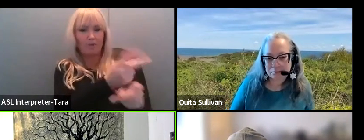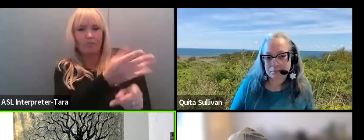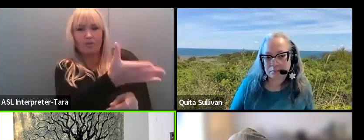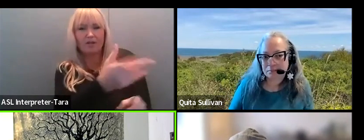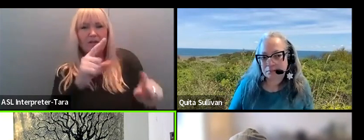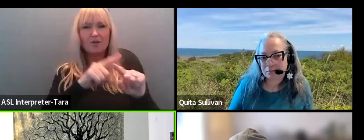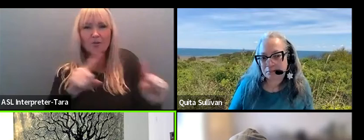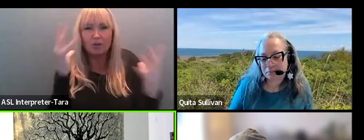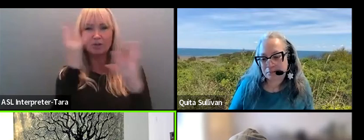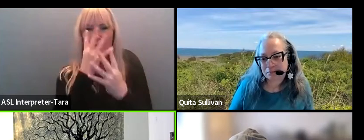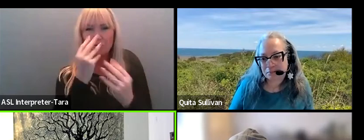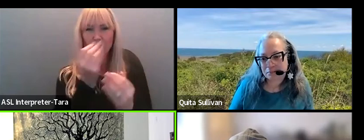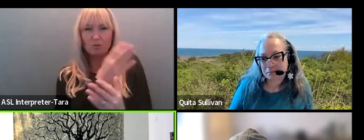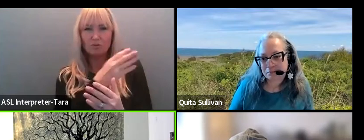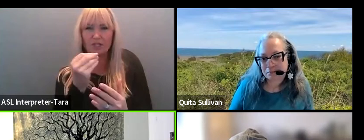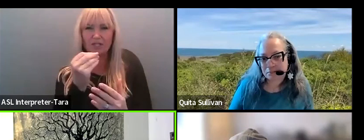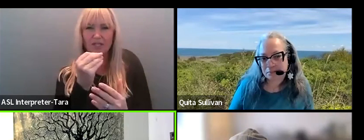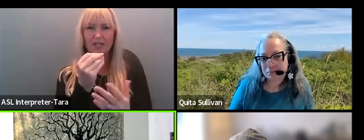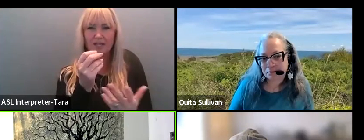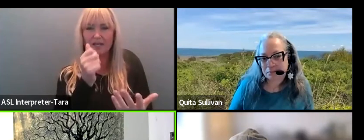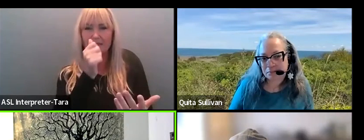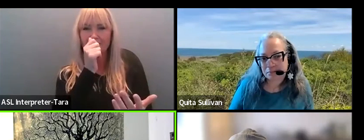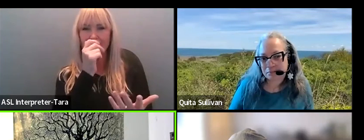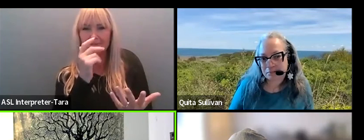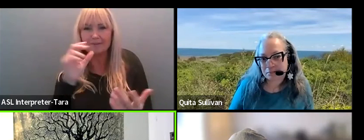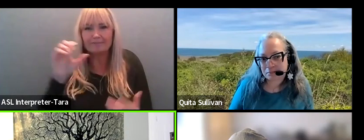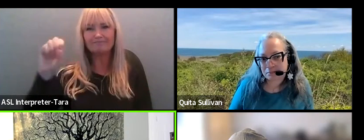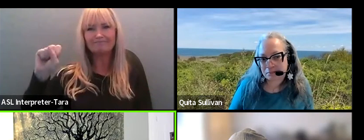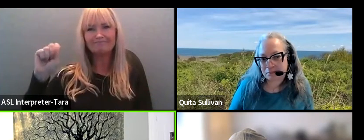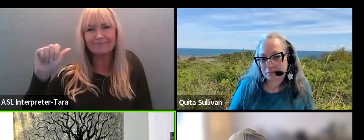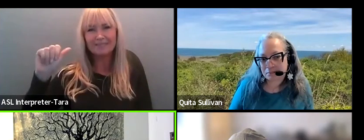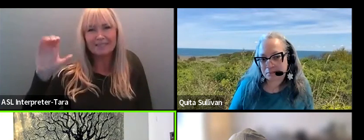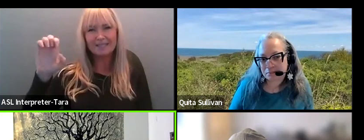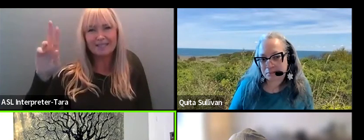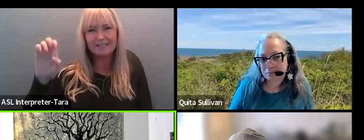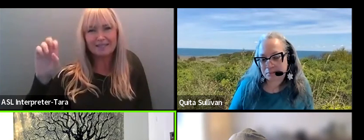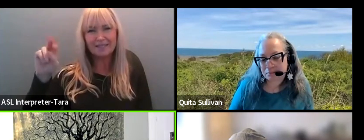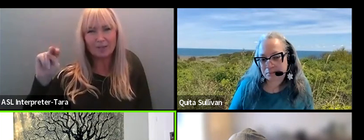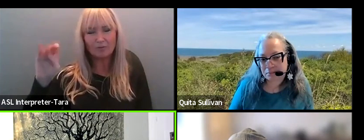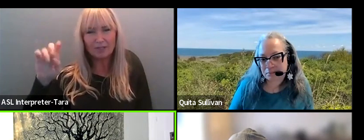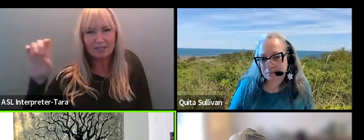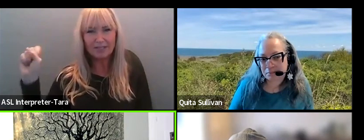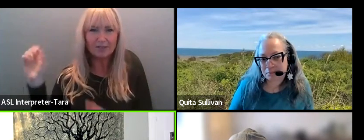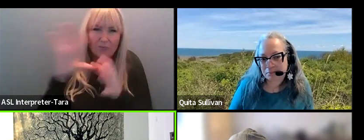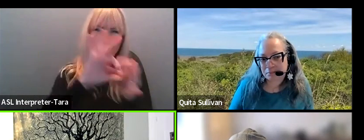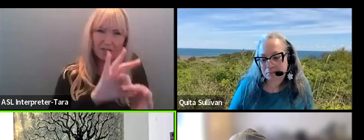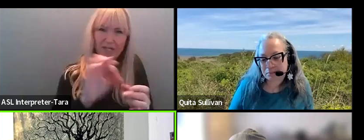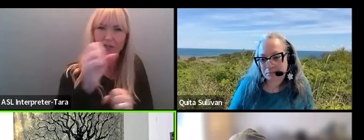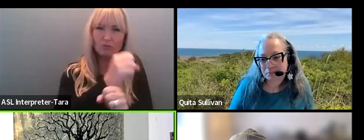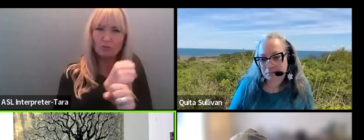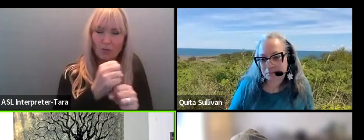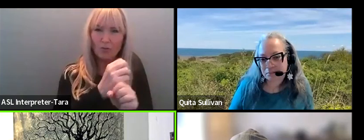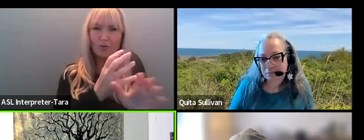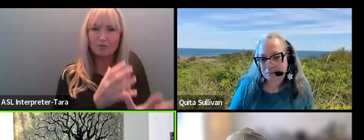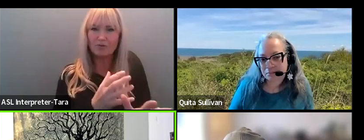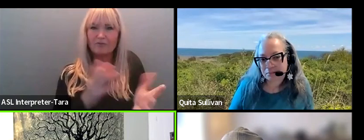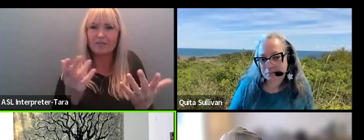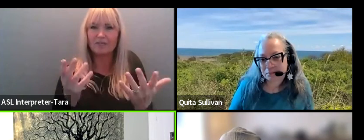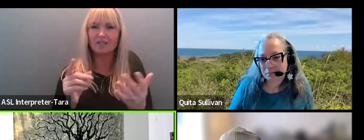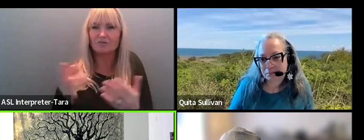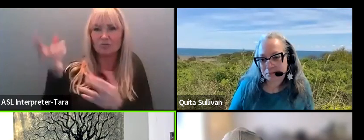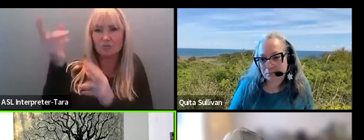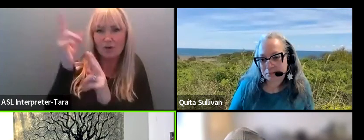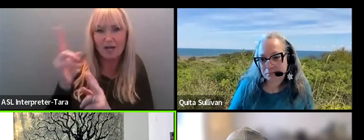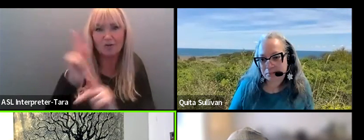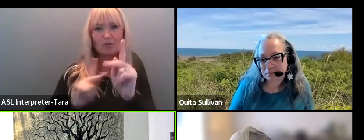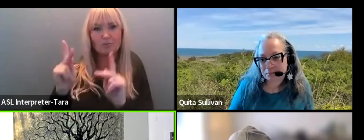and sacredness around ceremony and how coffee is used to honor people that come into your home, it is one